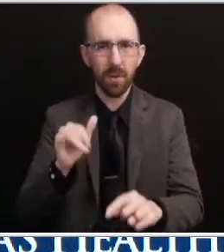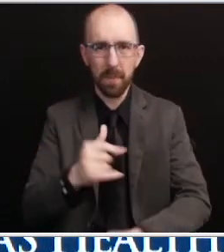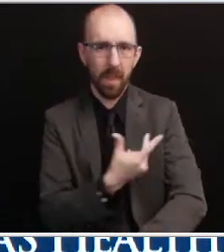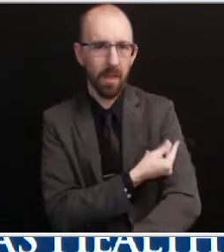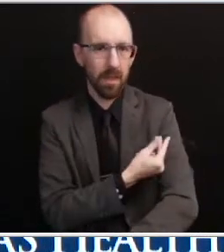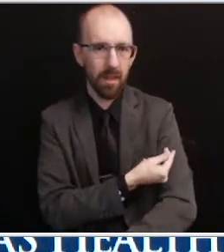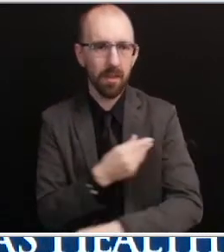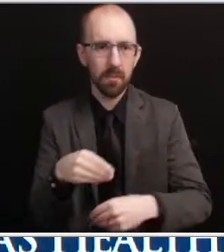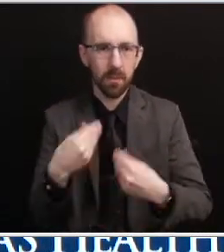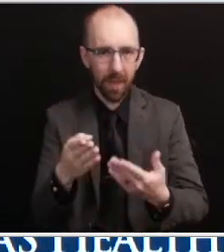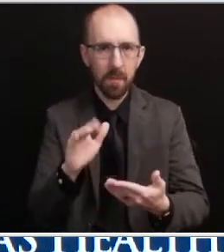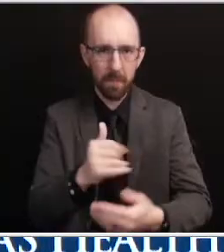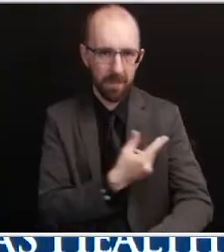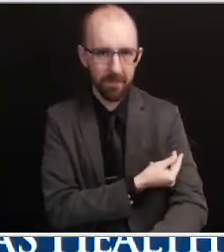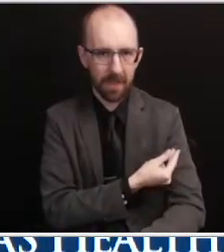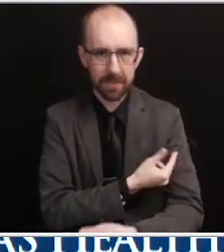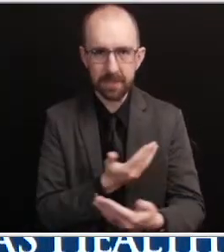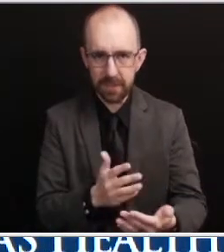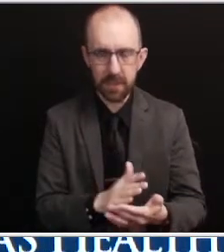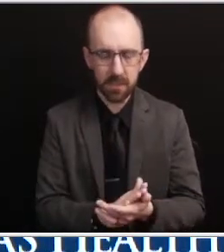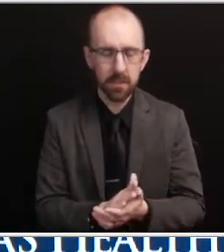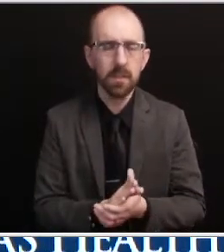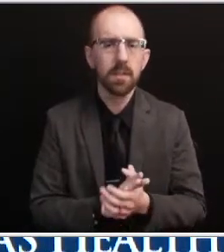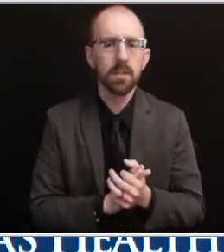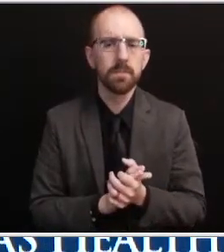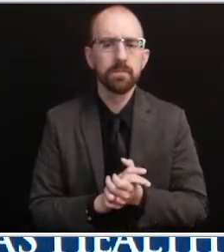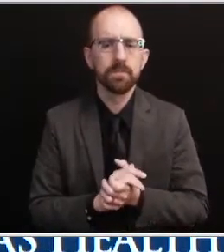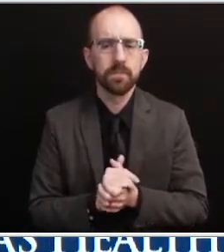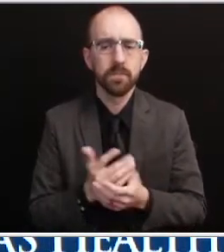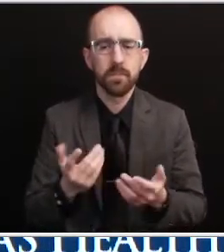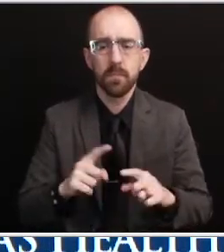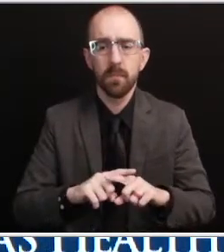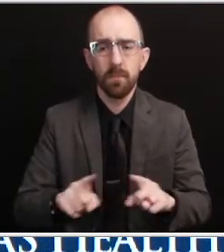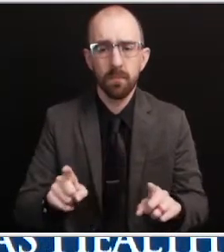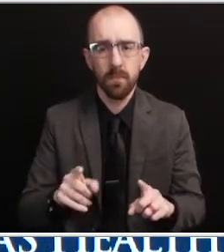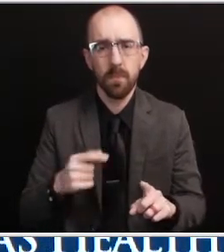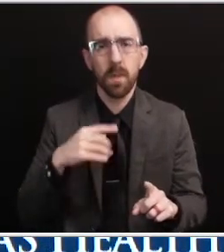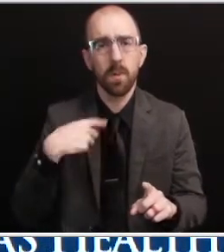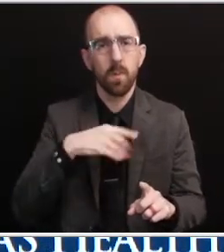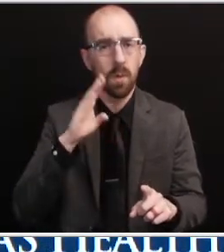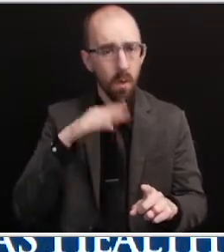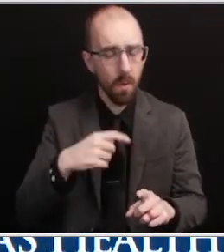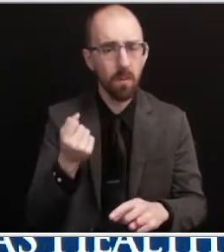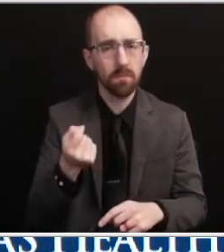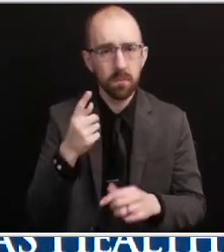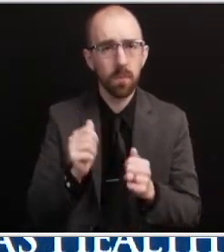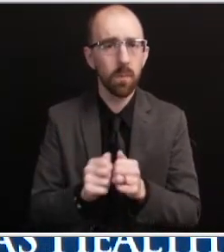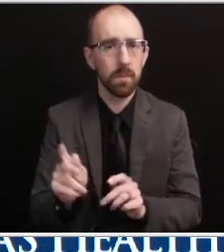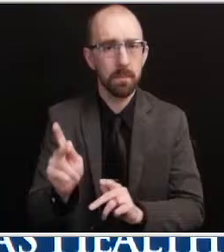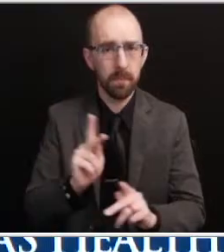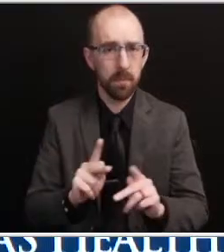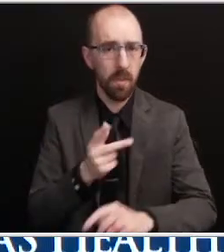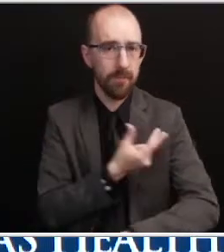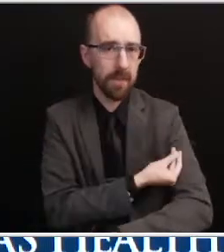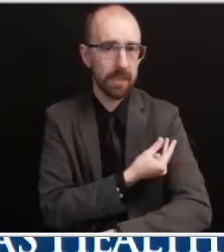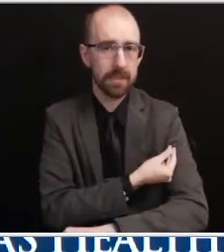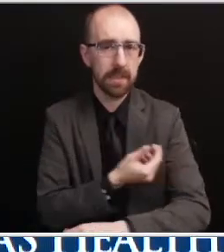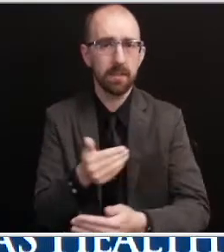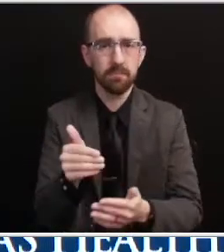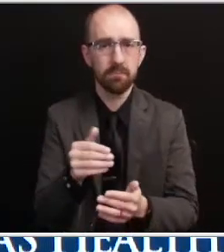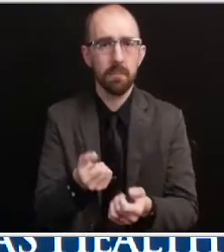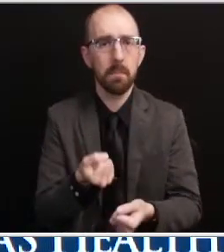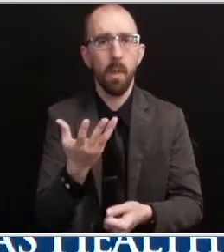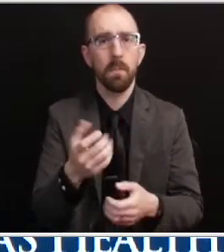the vaccine. But we do know and understand that with people being vaccinated multiple times